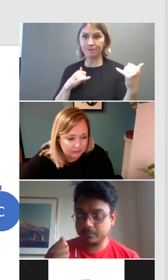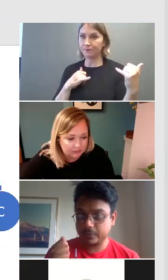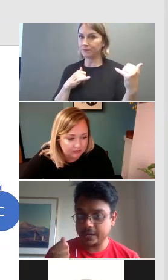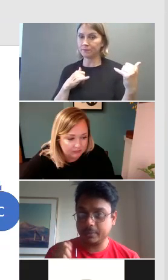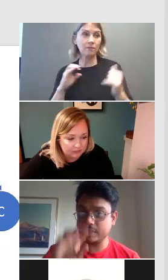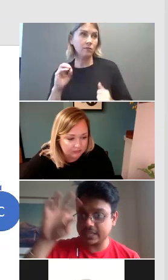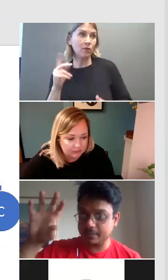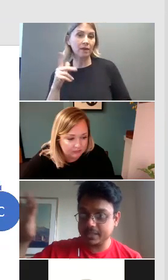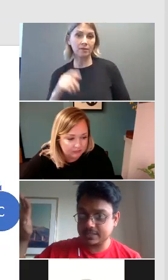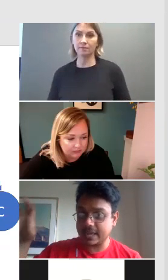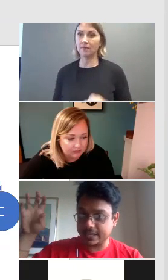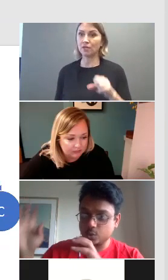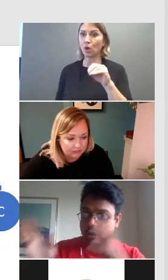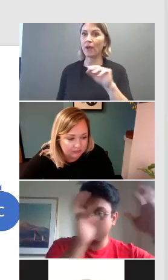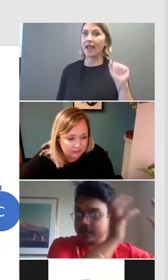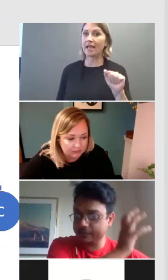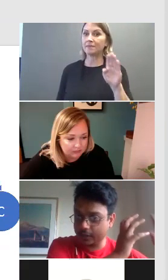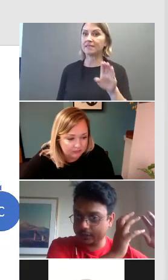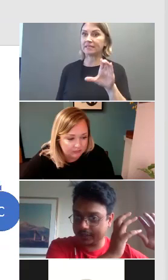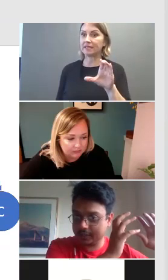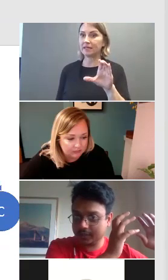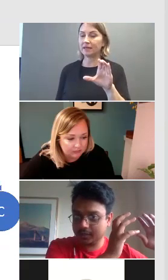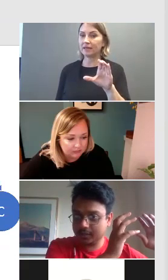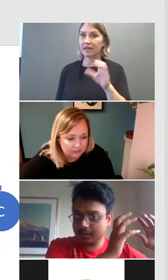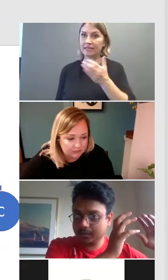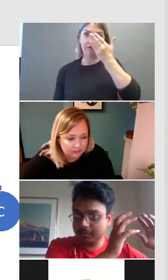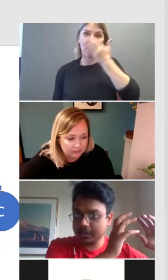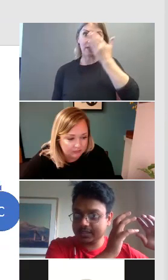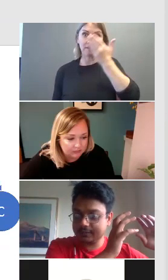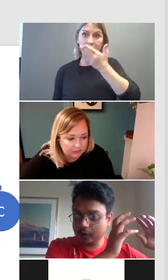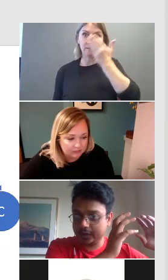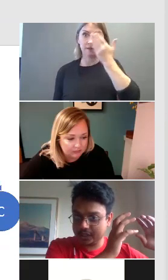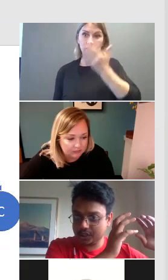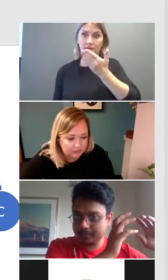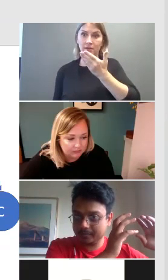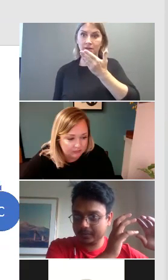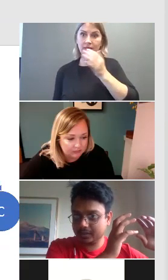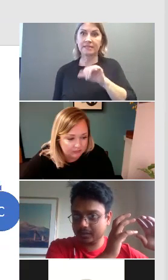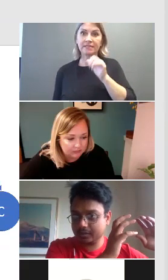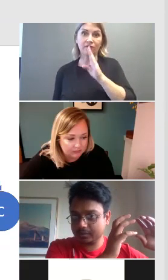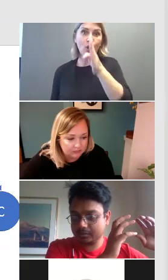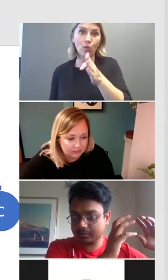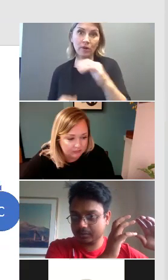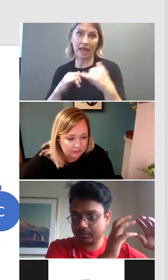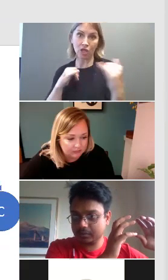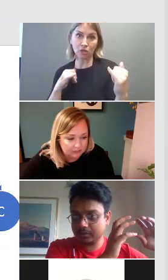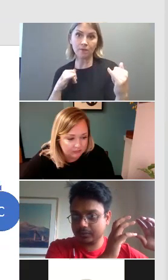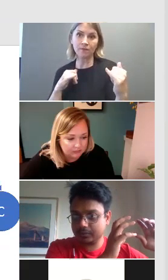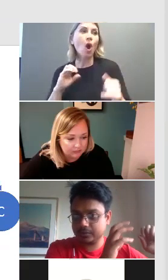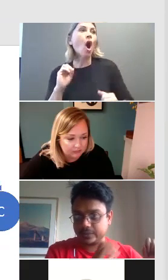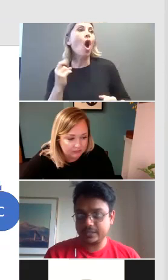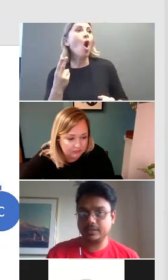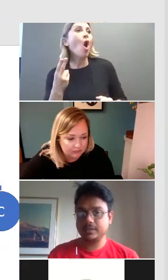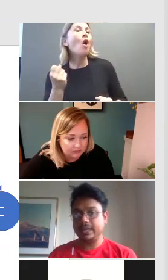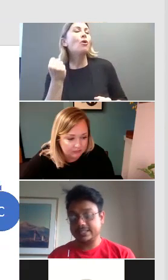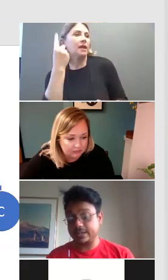Okay. Right, because ABC has to now go in front of it because it's a forward edge. Oh, okay, that makes sense.